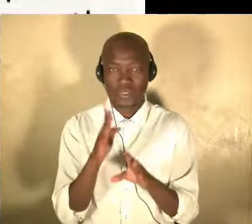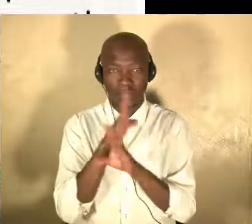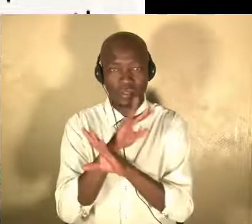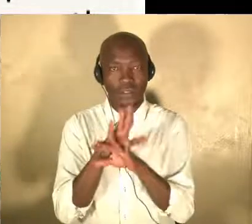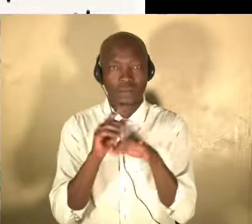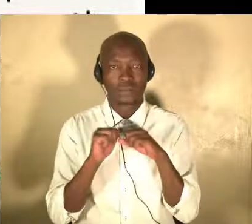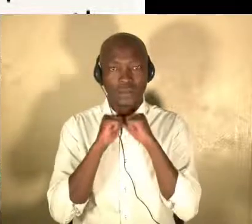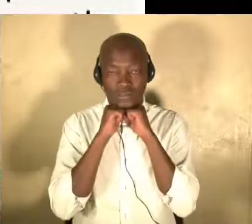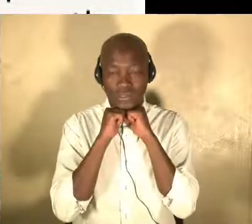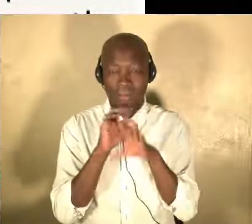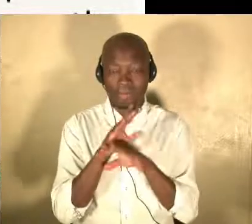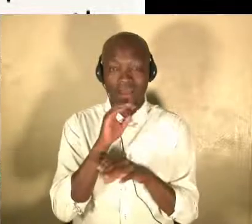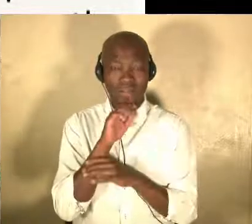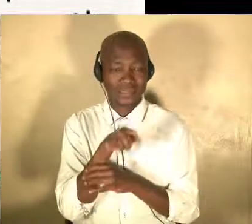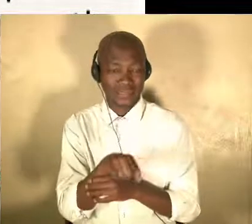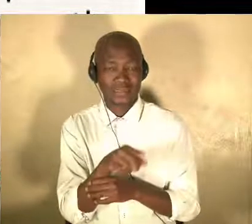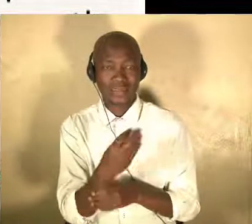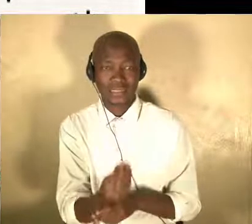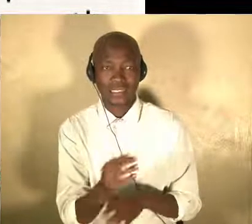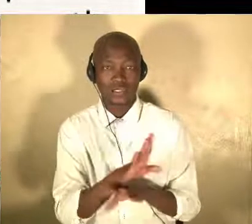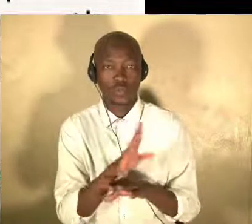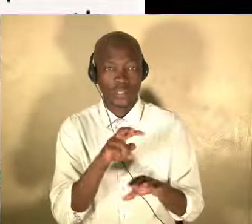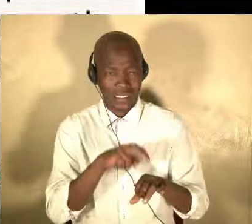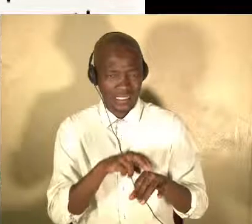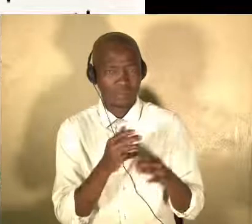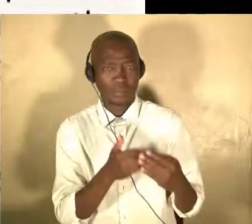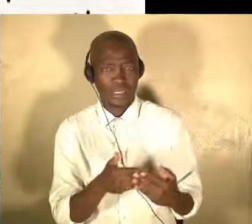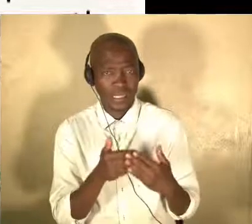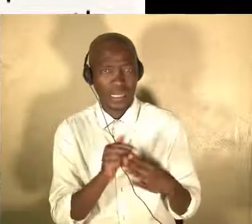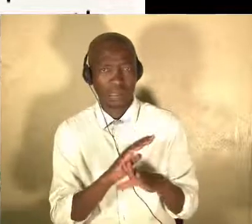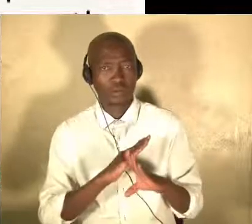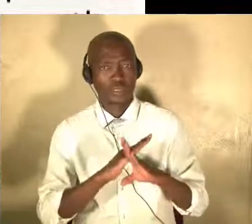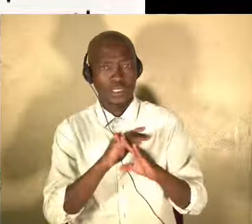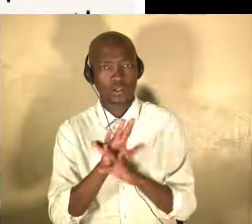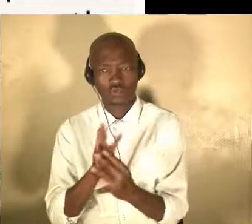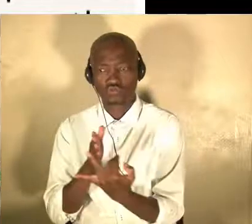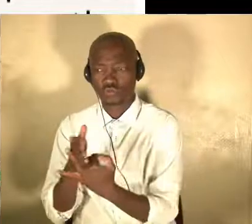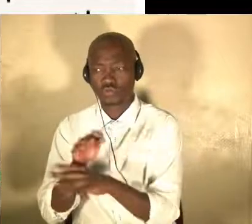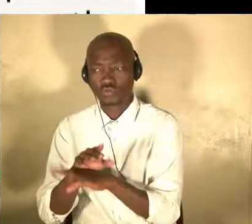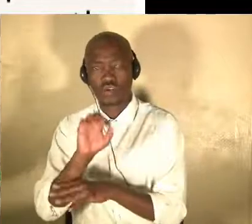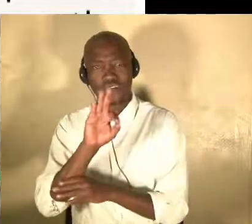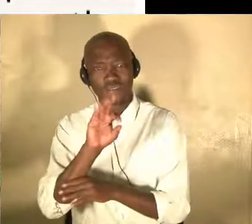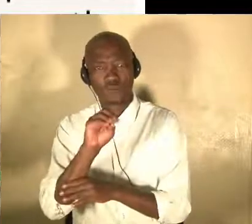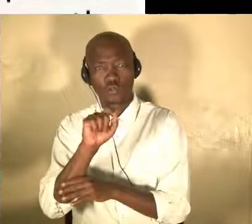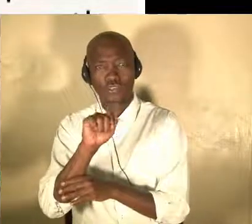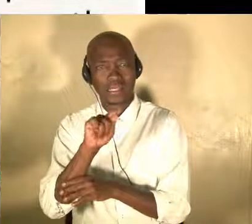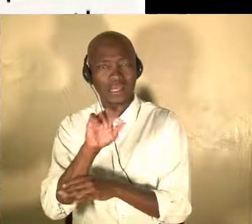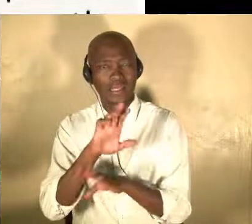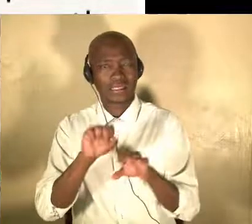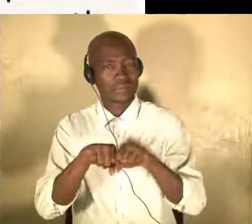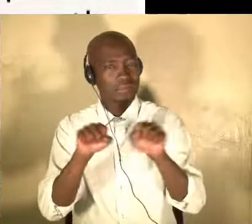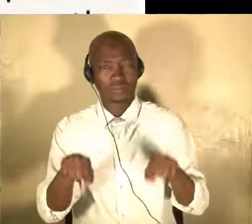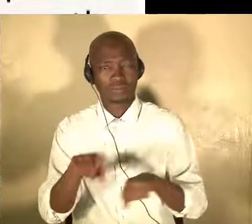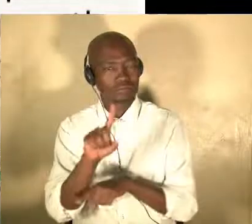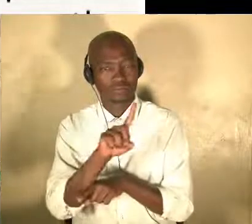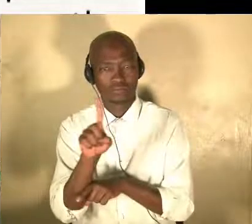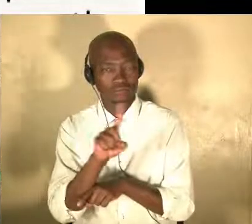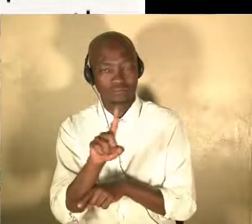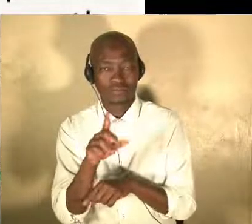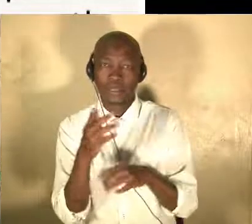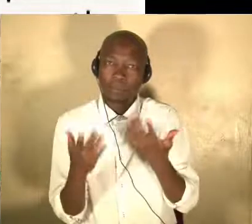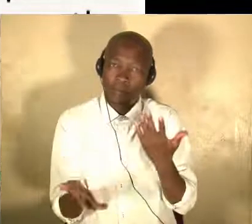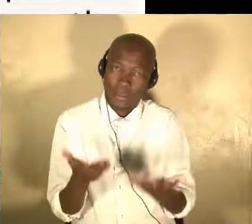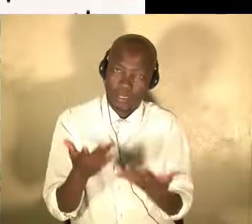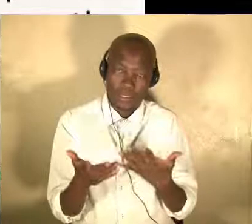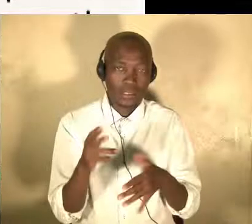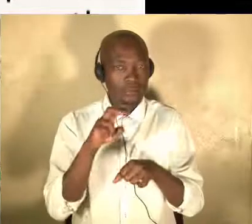that such a child would be in need of care and protection and be put through a foster care system. It may require